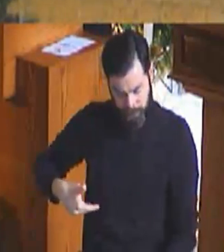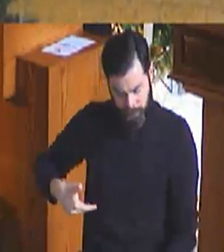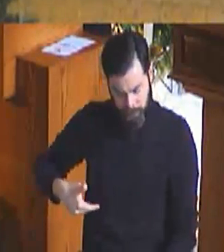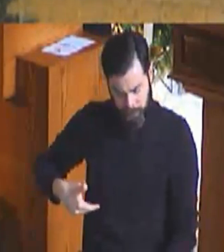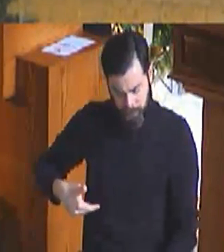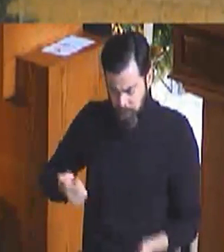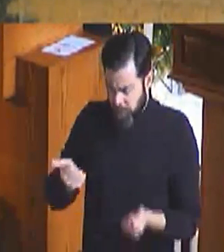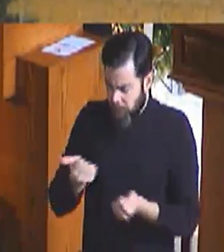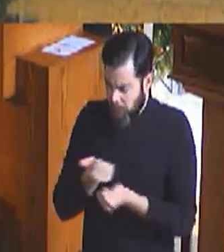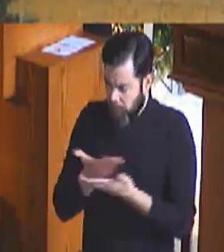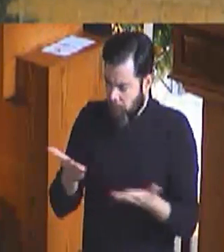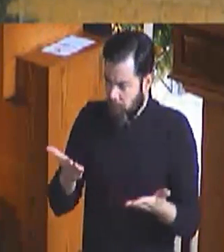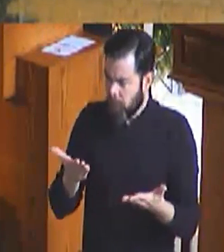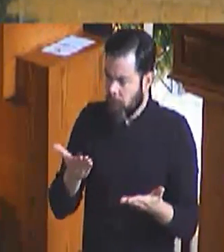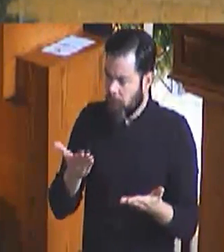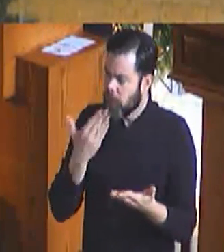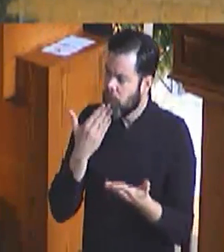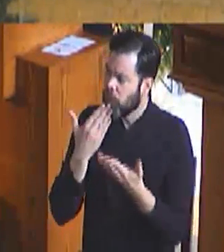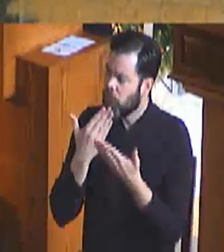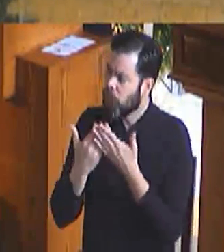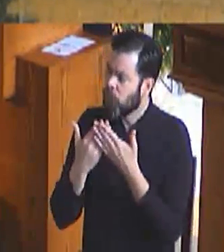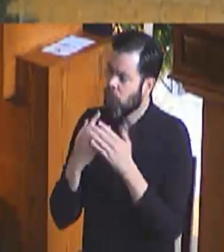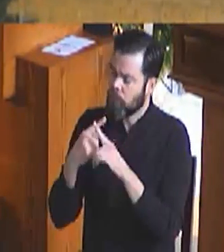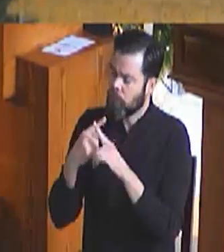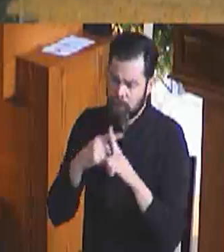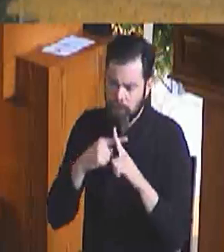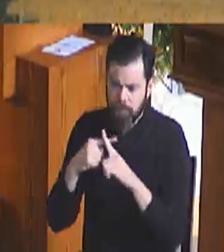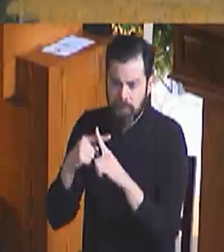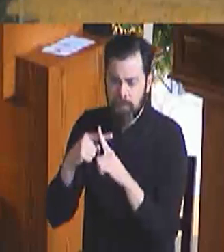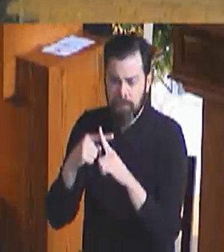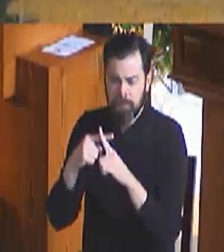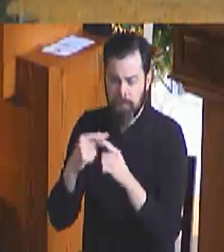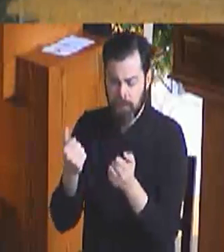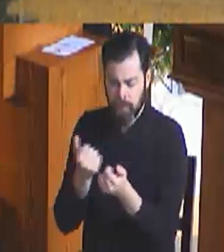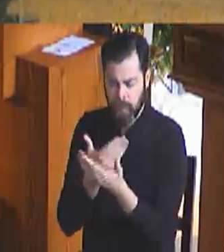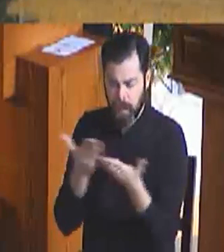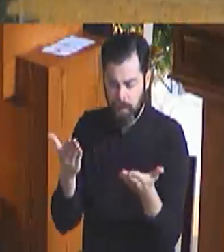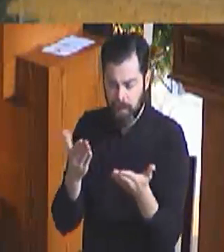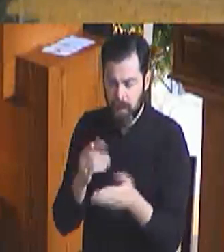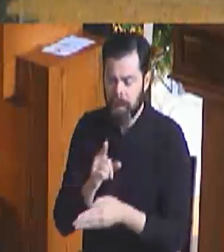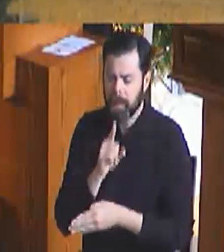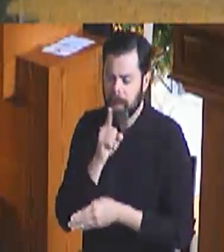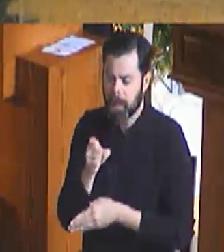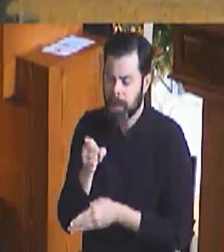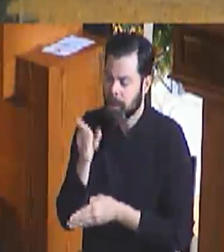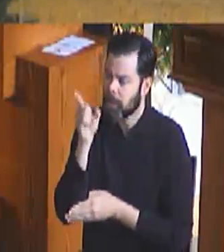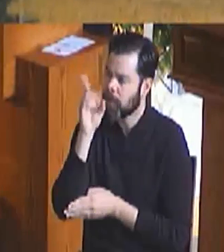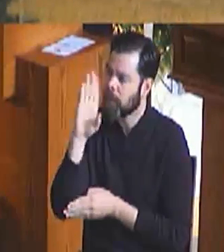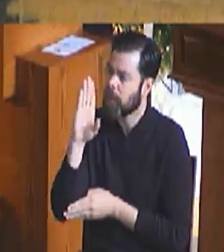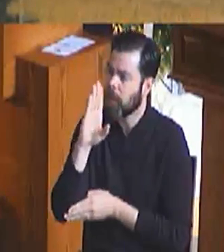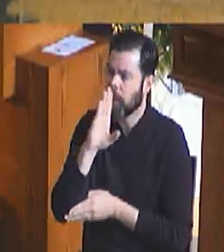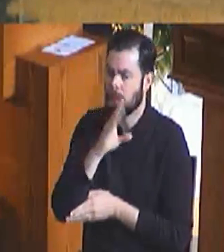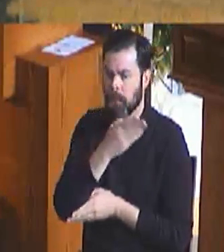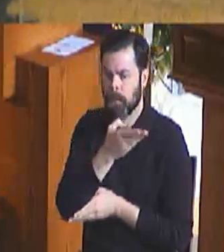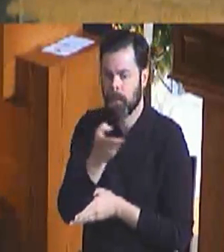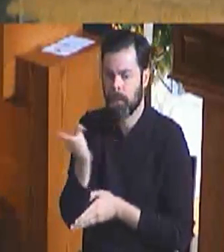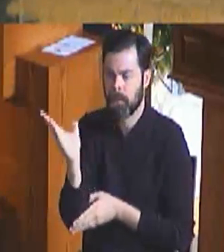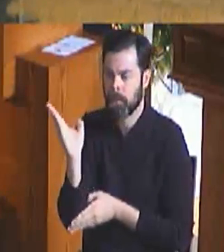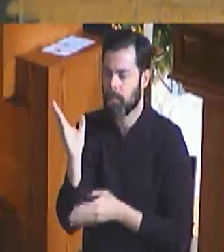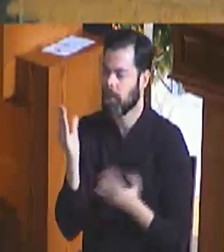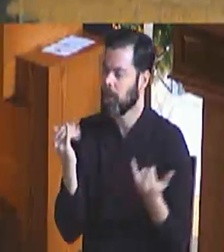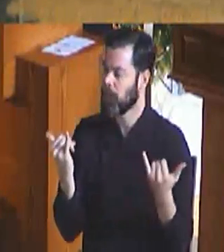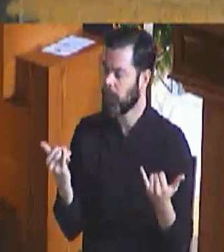is good and everything is God. And so we